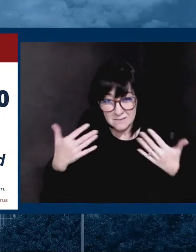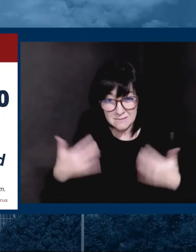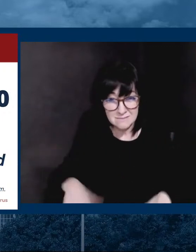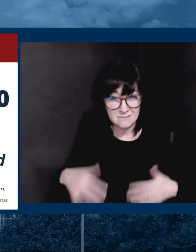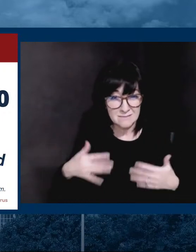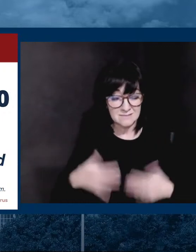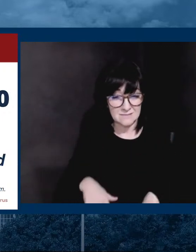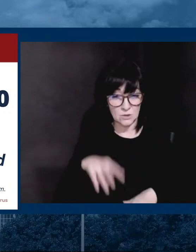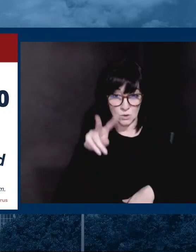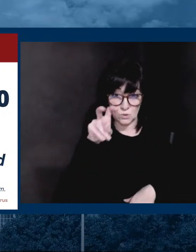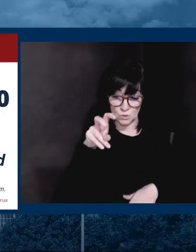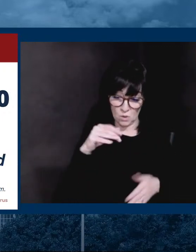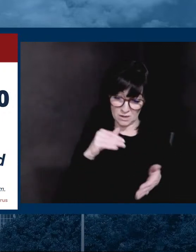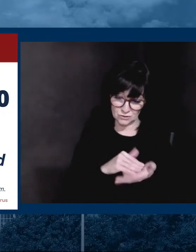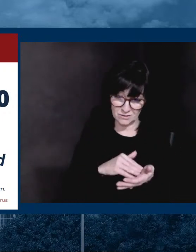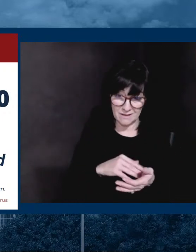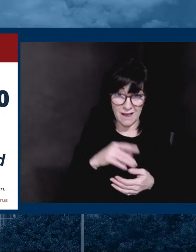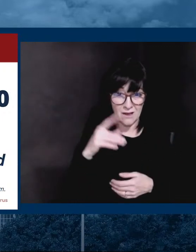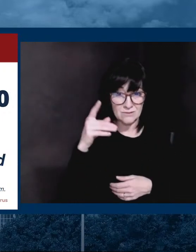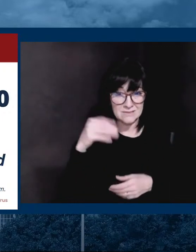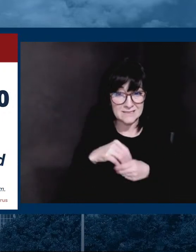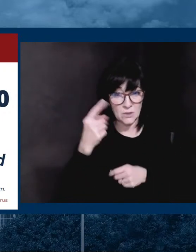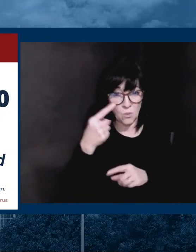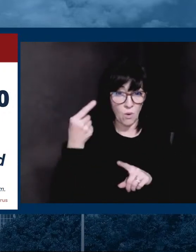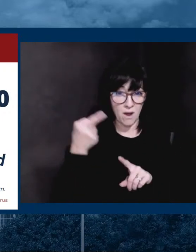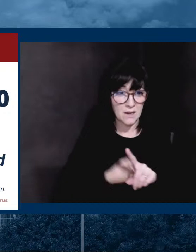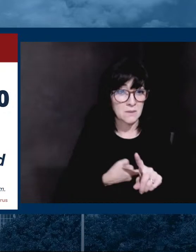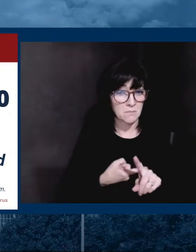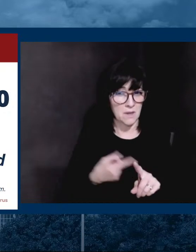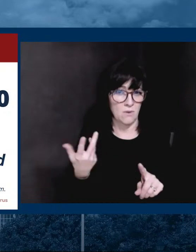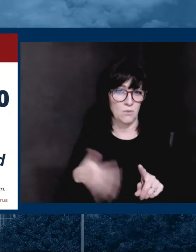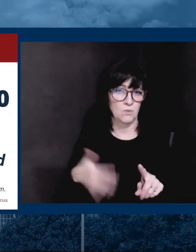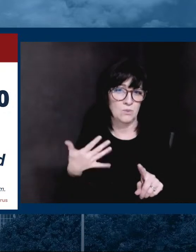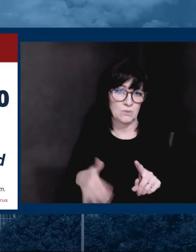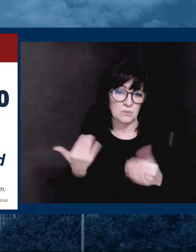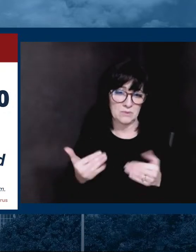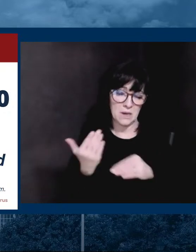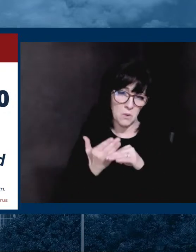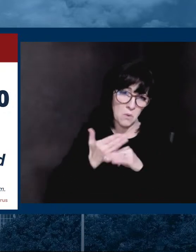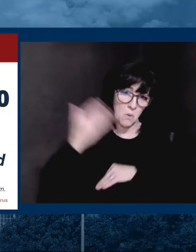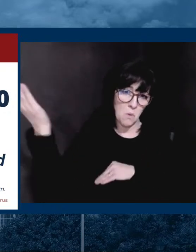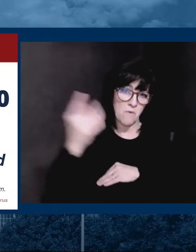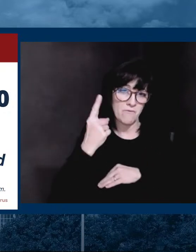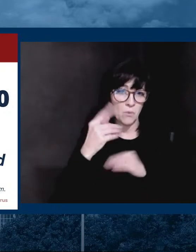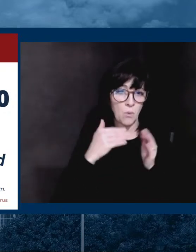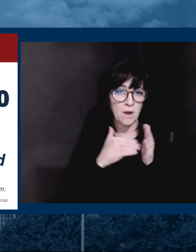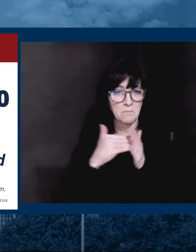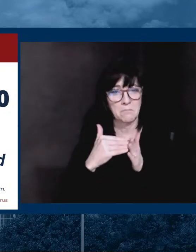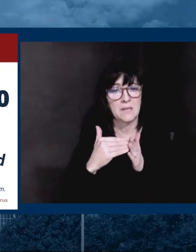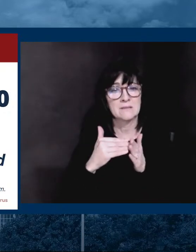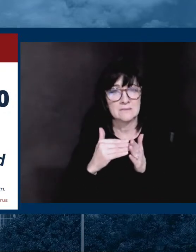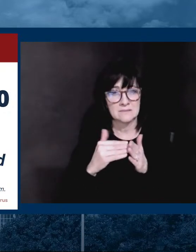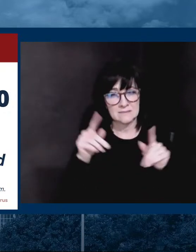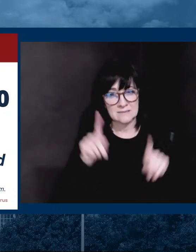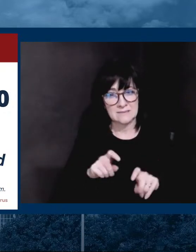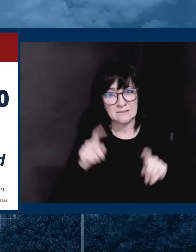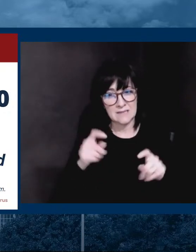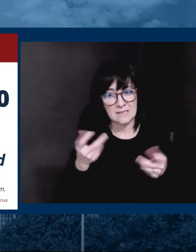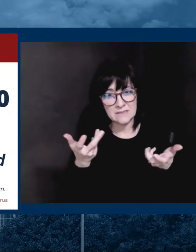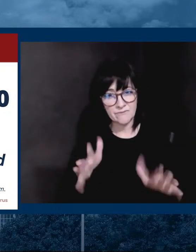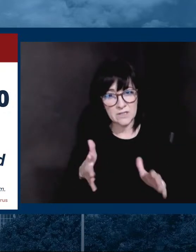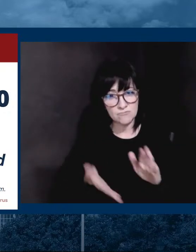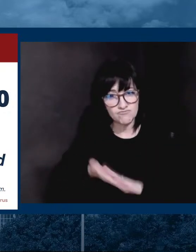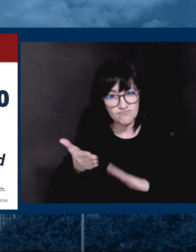200,000 a month, you'll get there and get there pretty quickly. And you can see that compares to